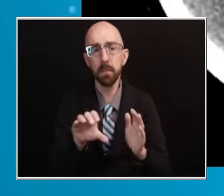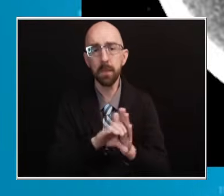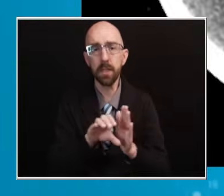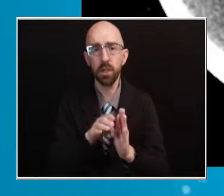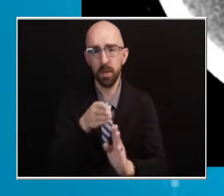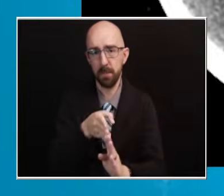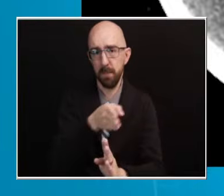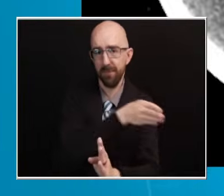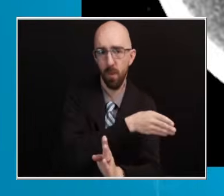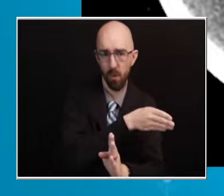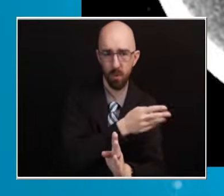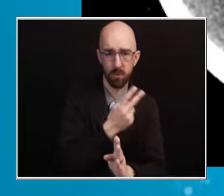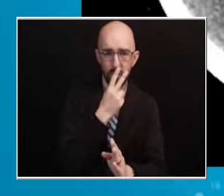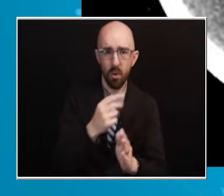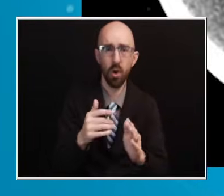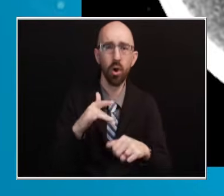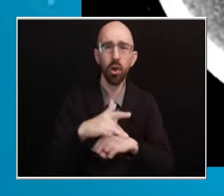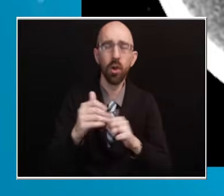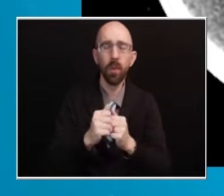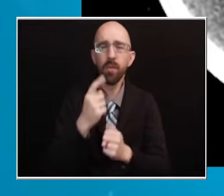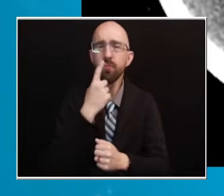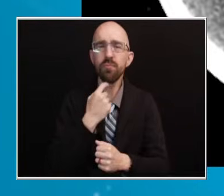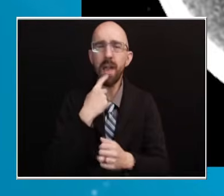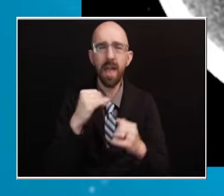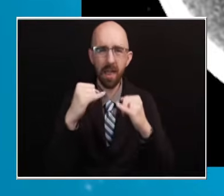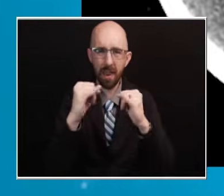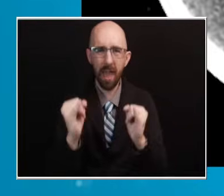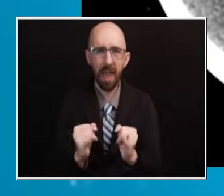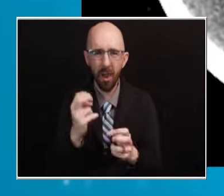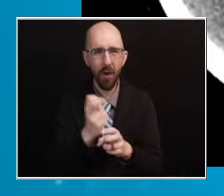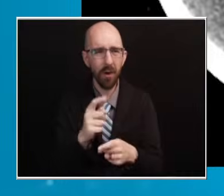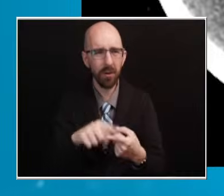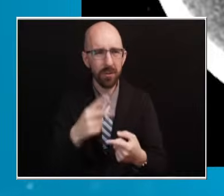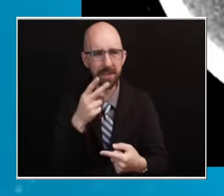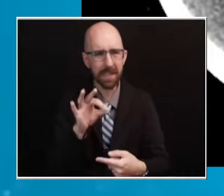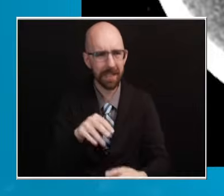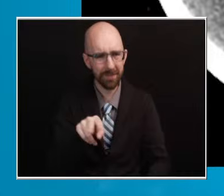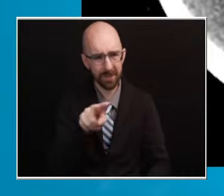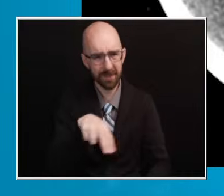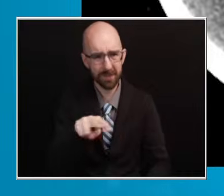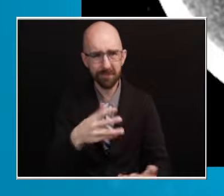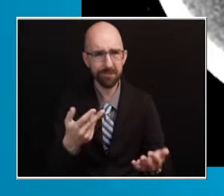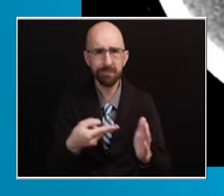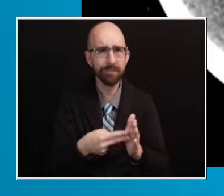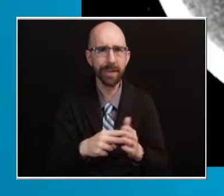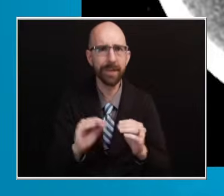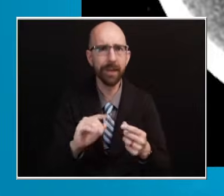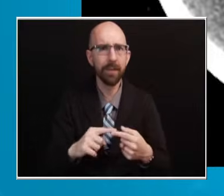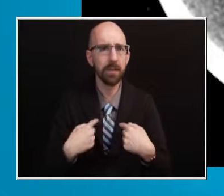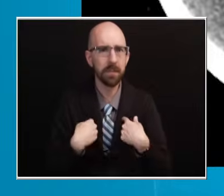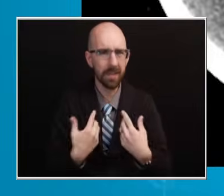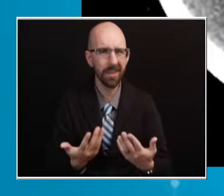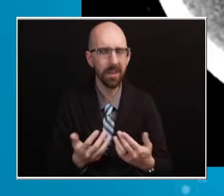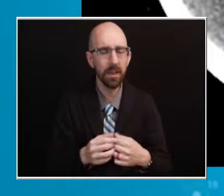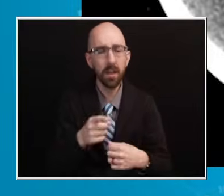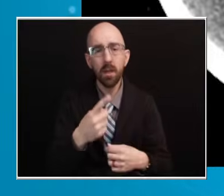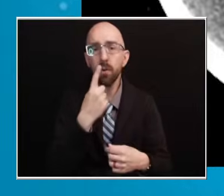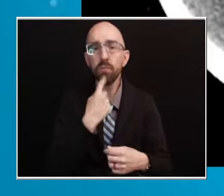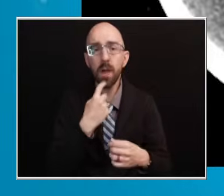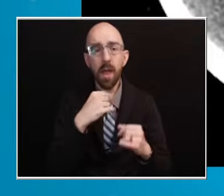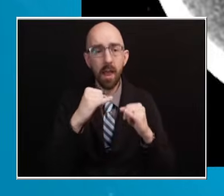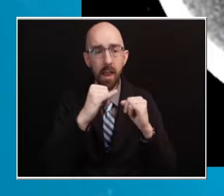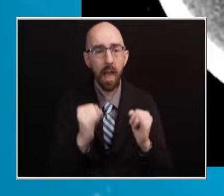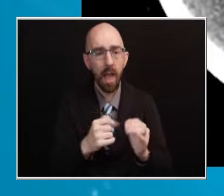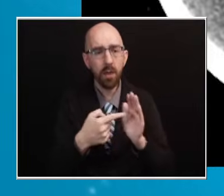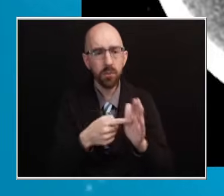earlier with the red lines, because it's hard to see if you're not used to looking at CAT scans, But the one with the red line demarcated where the